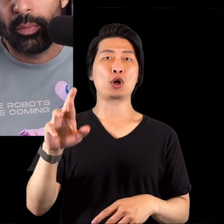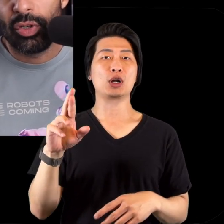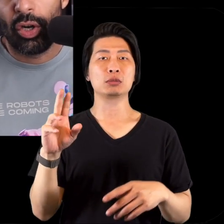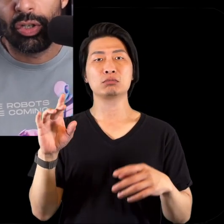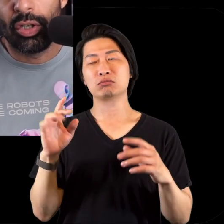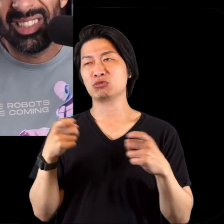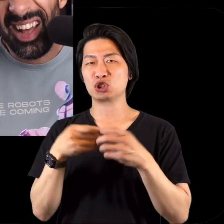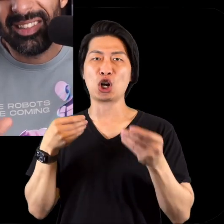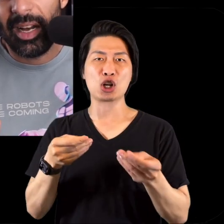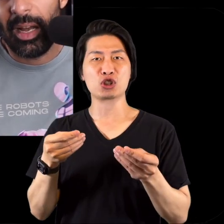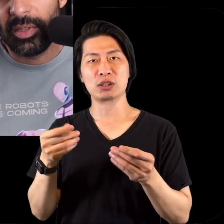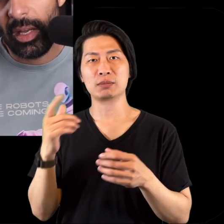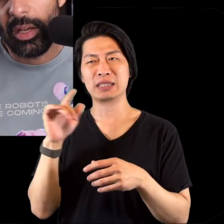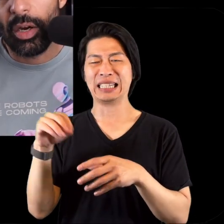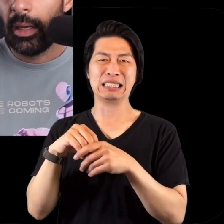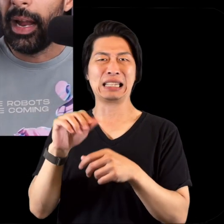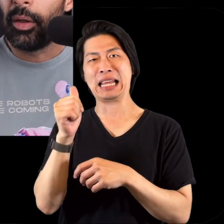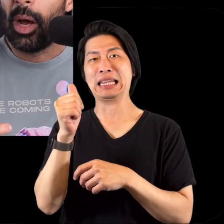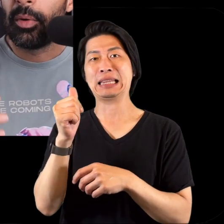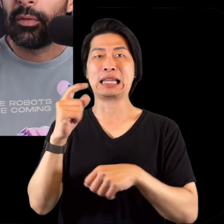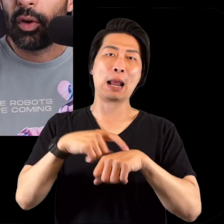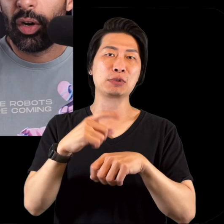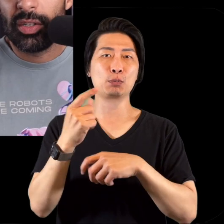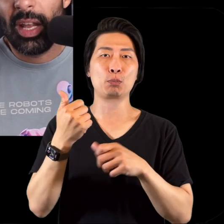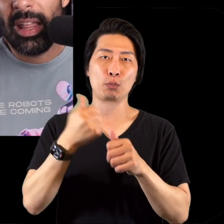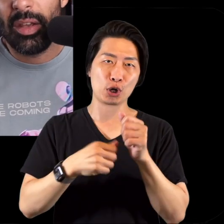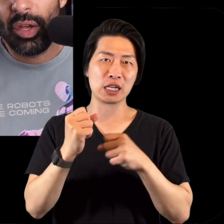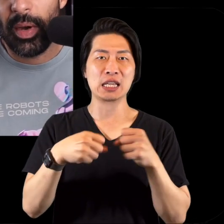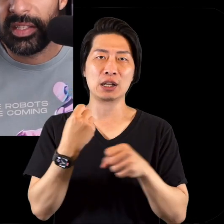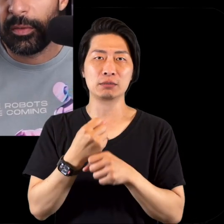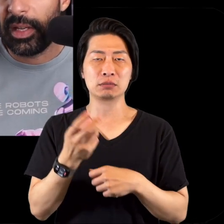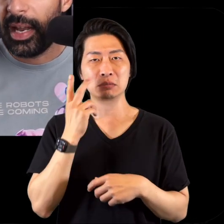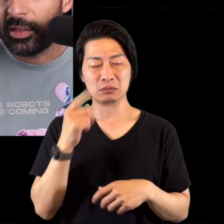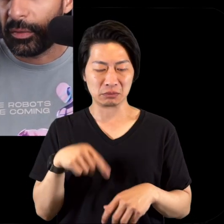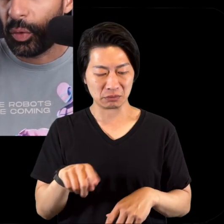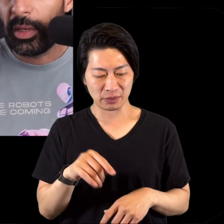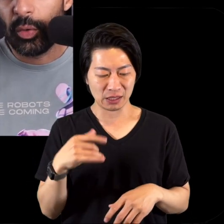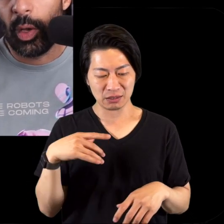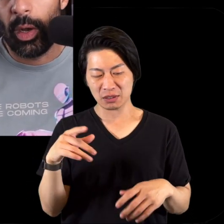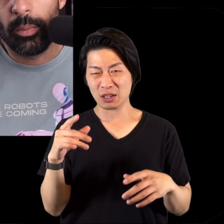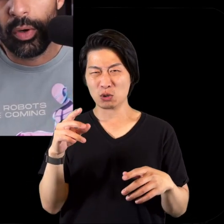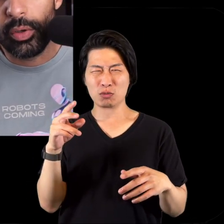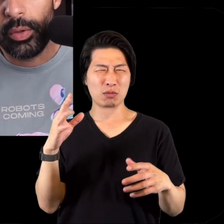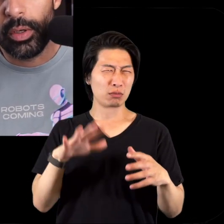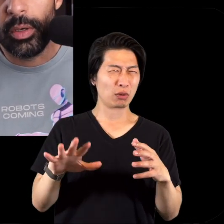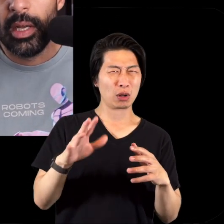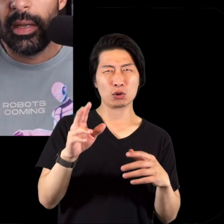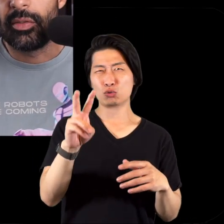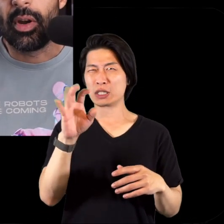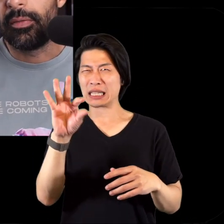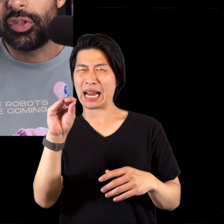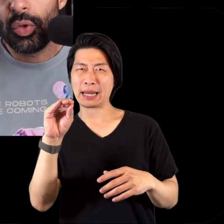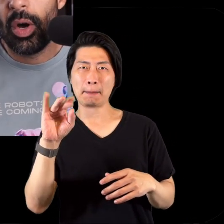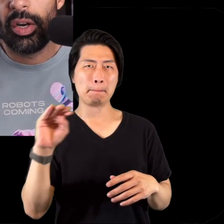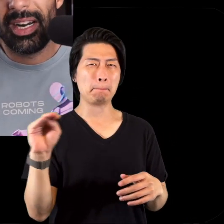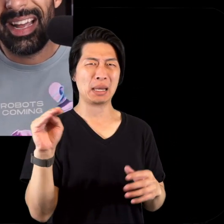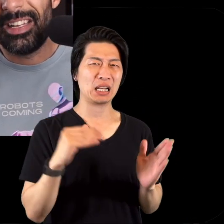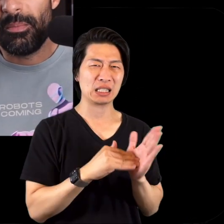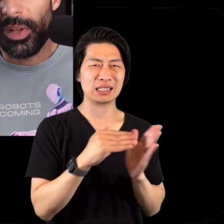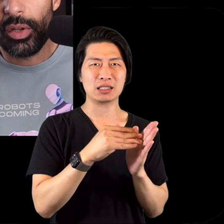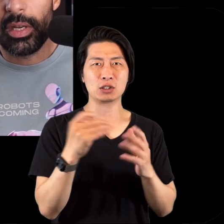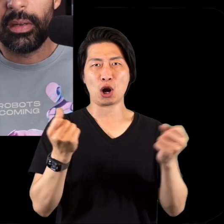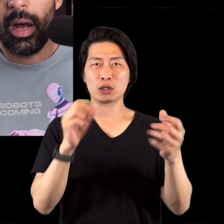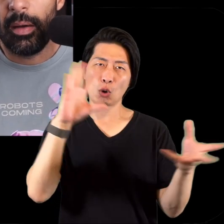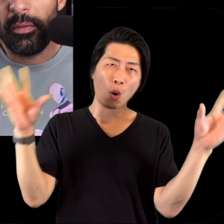Tesla supercharger 10 times a year. Now, the number of cars in the US fleet as of 2021 per Google is roughly